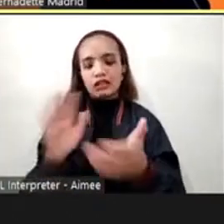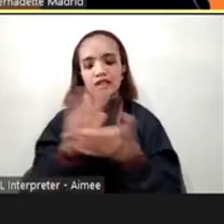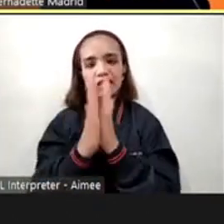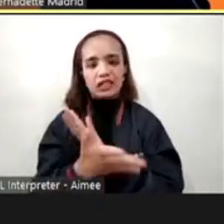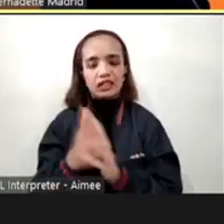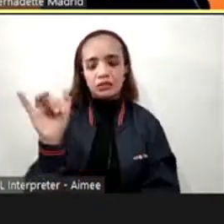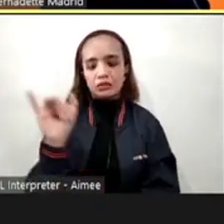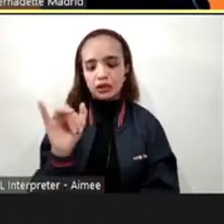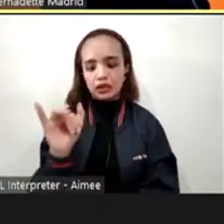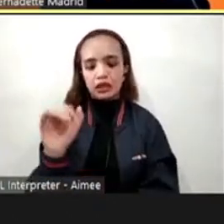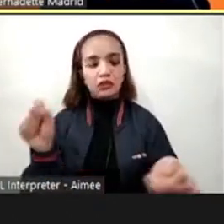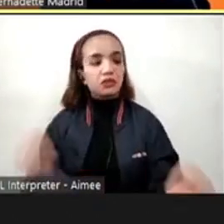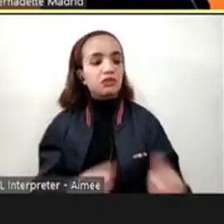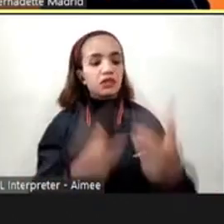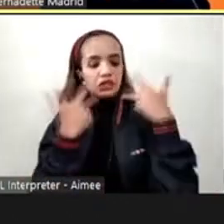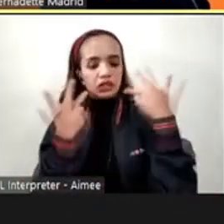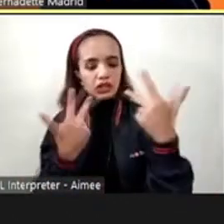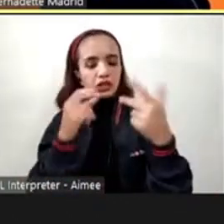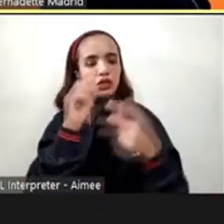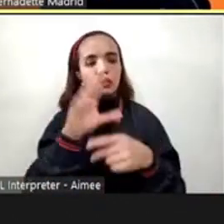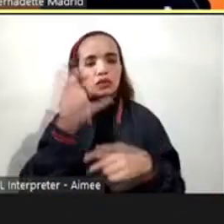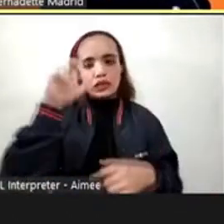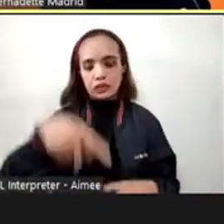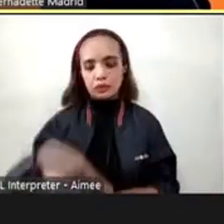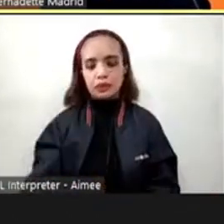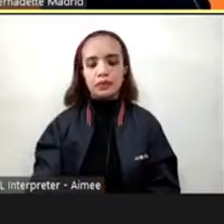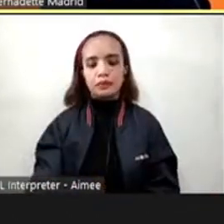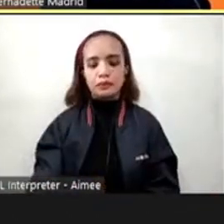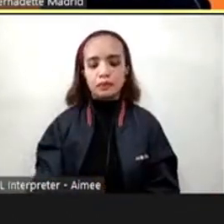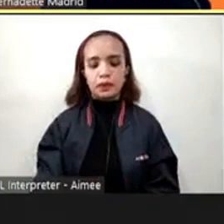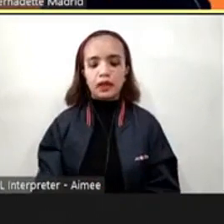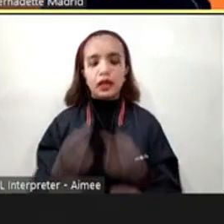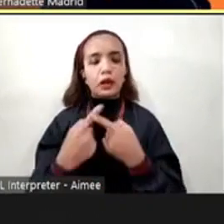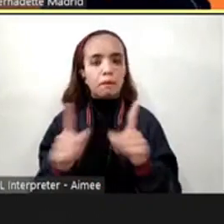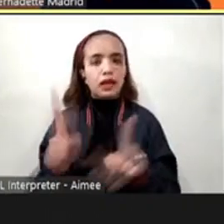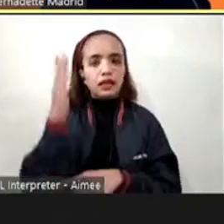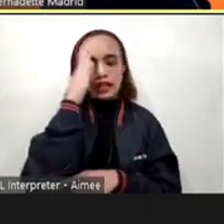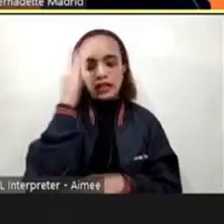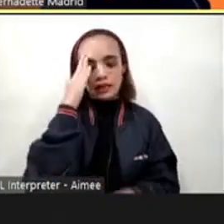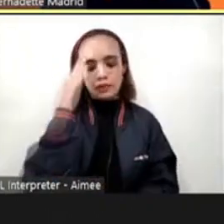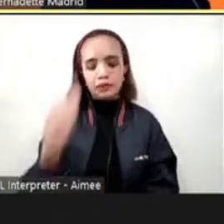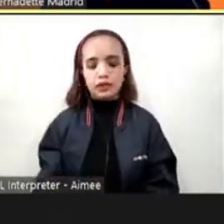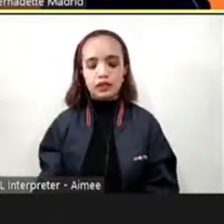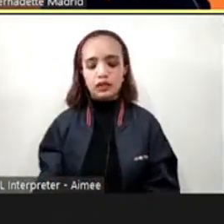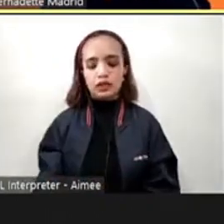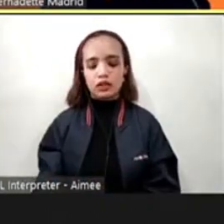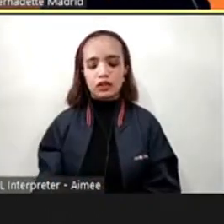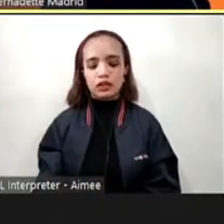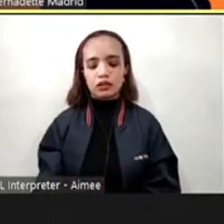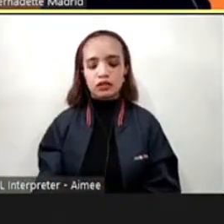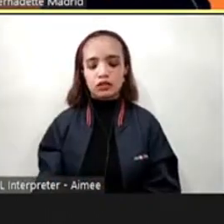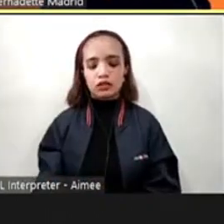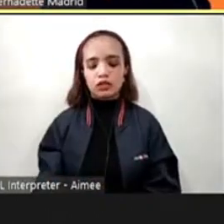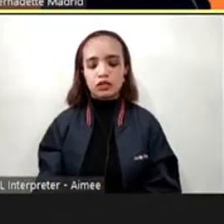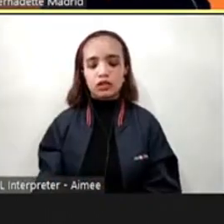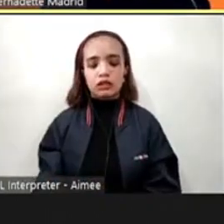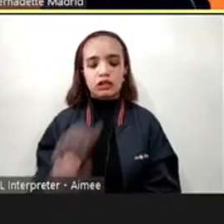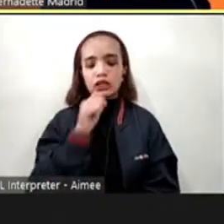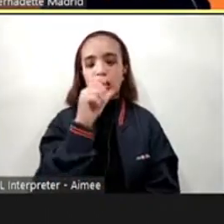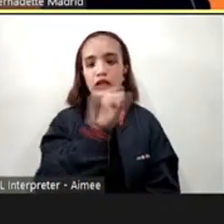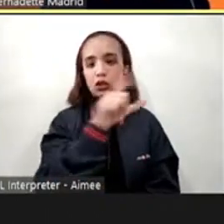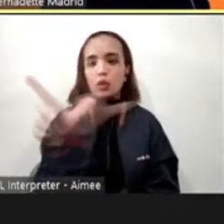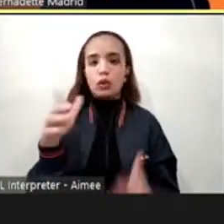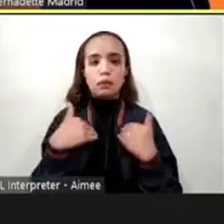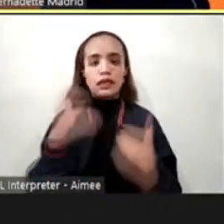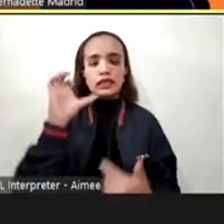video visit na or cell phone follow-up. But we know that not all patients have cell phones. So for the